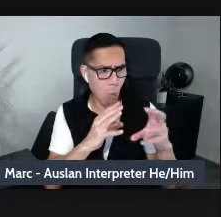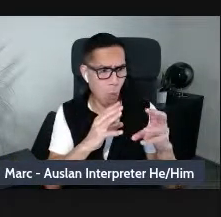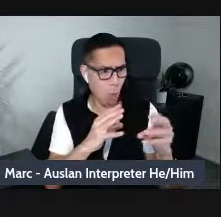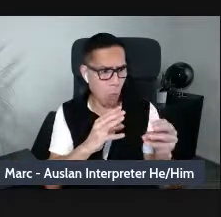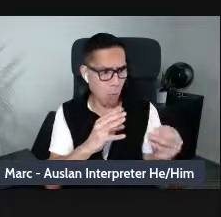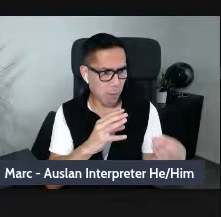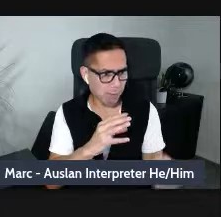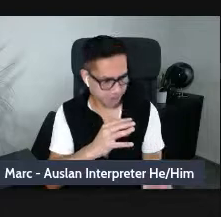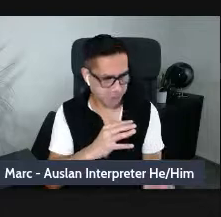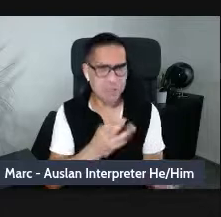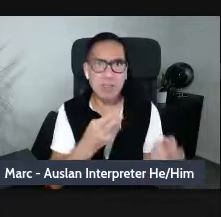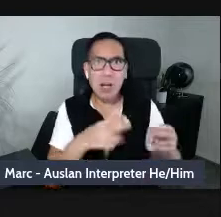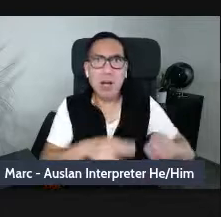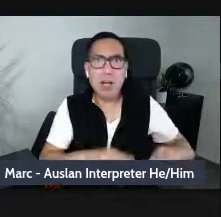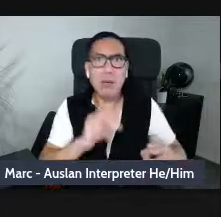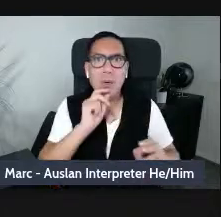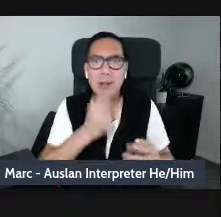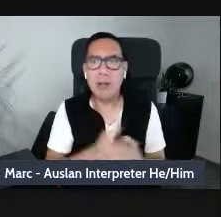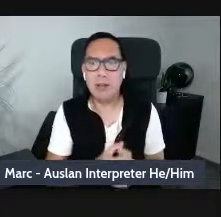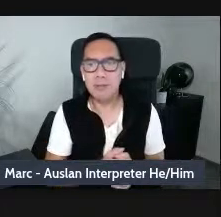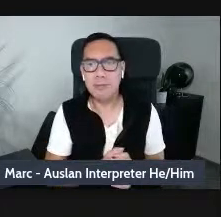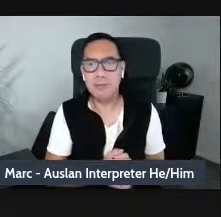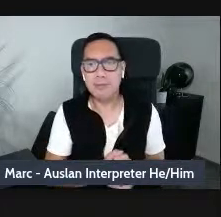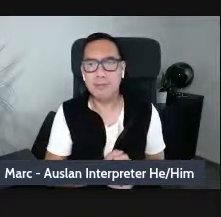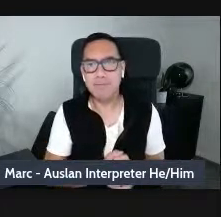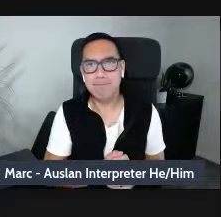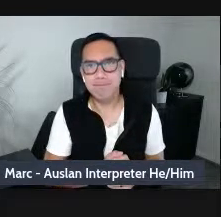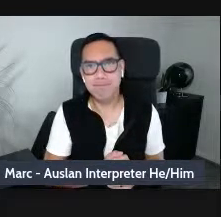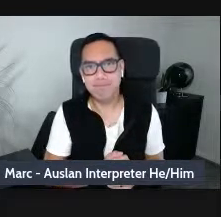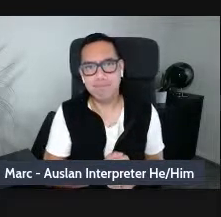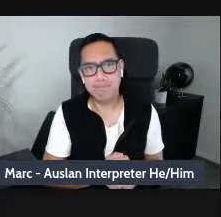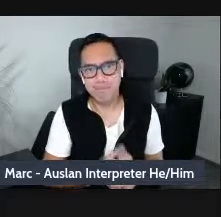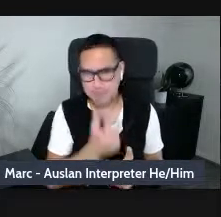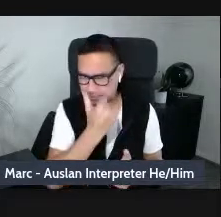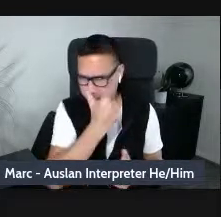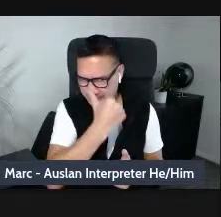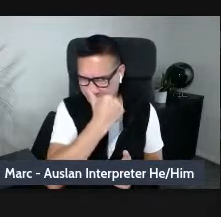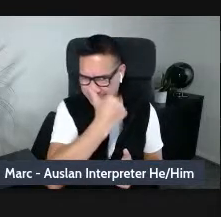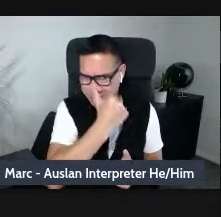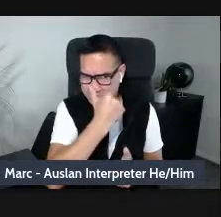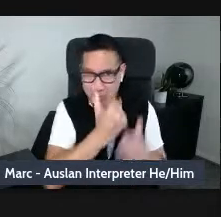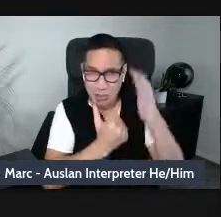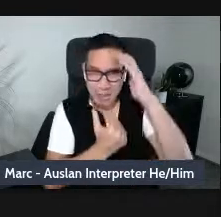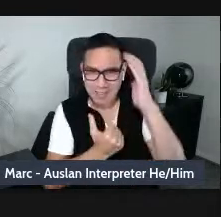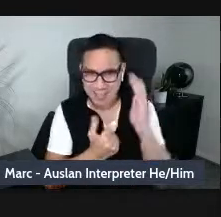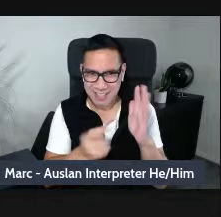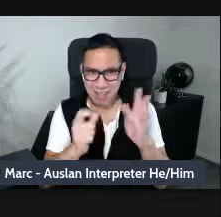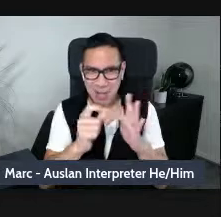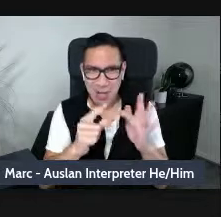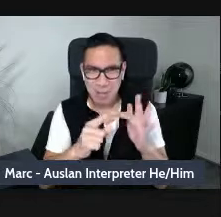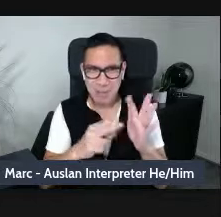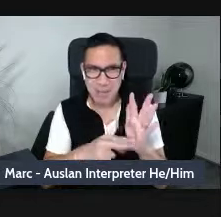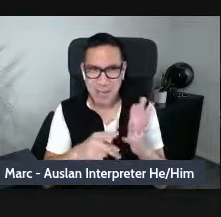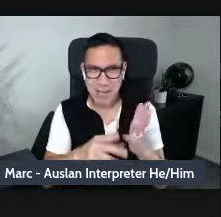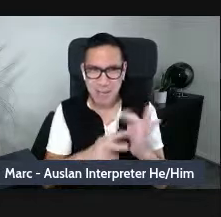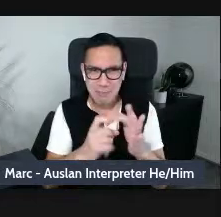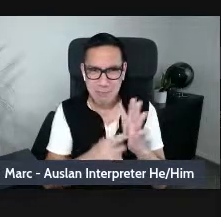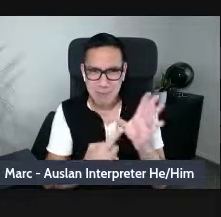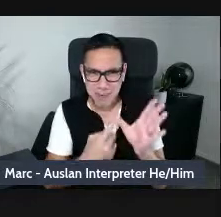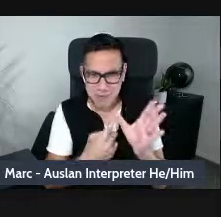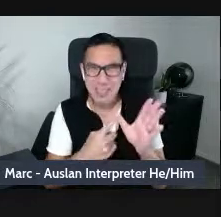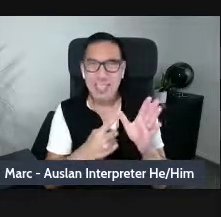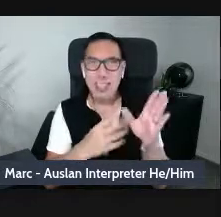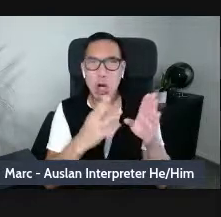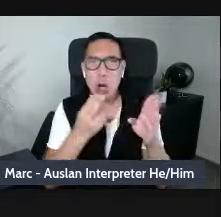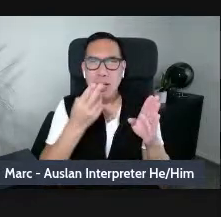well. So this area of penumbra, so the area surrounding the dead tissue, is the